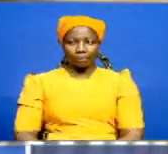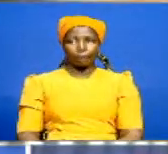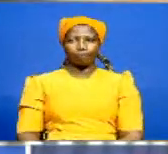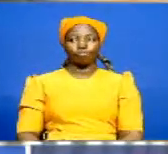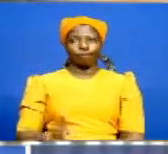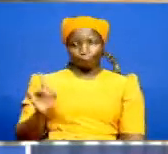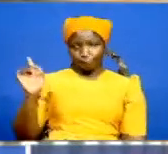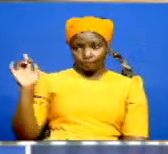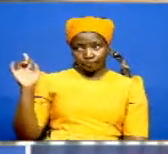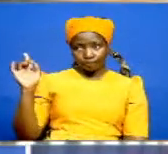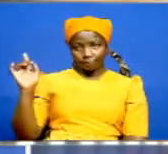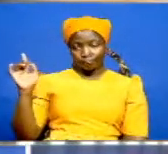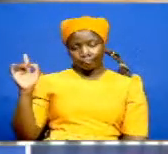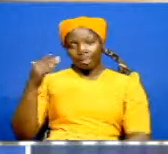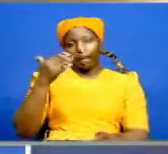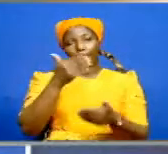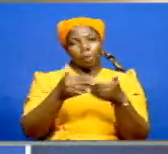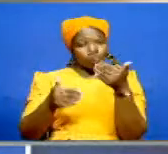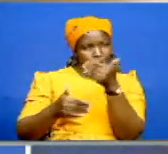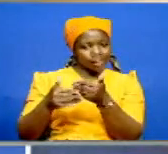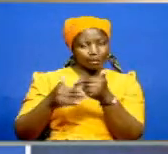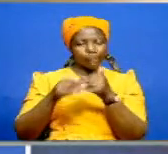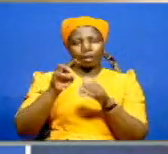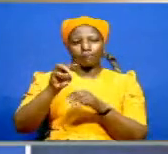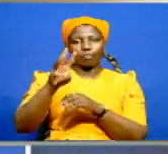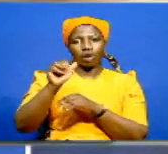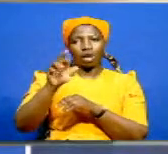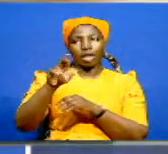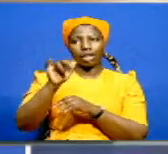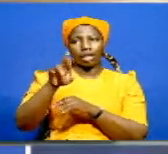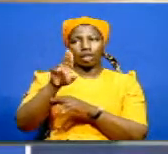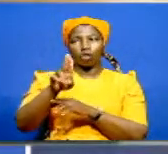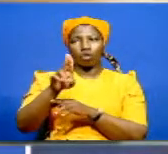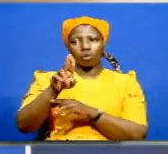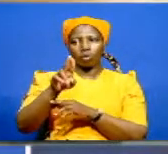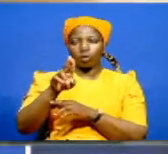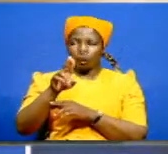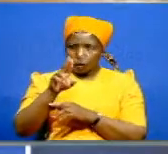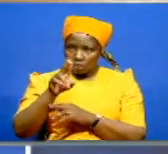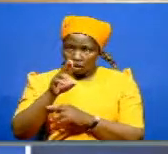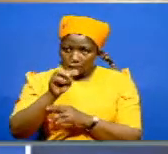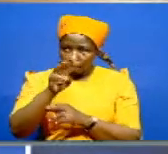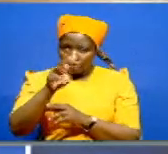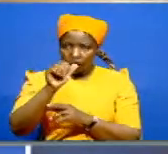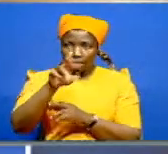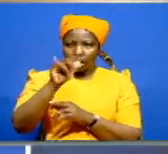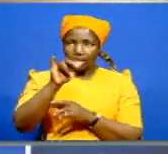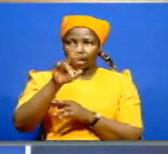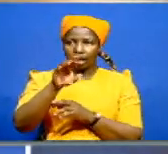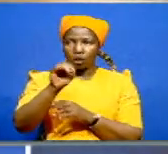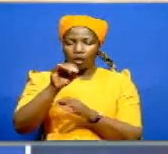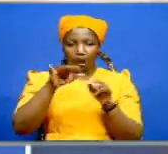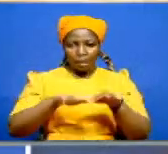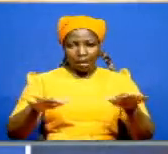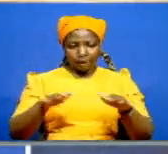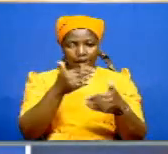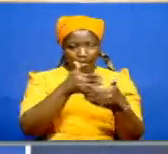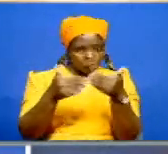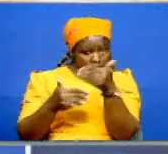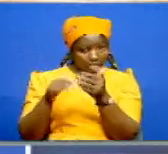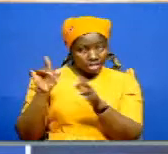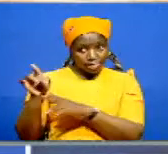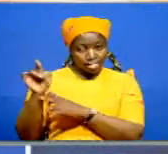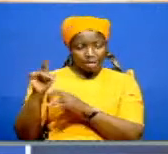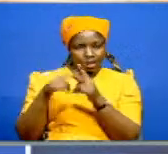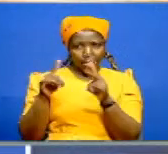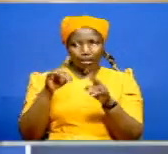This is the multi-story Mwariro Market located in Kariakoo suburb here in Nairobi. Construction of this market commenced in the